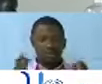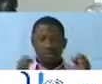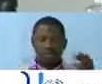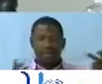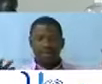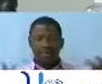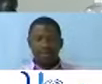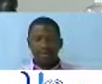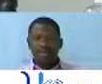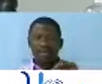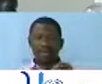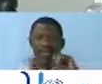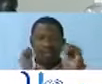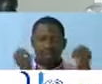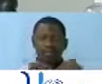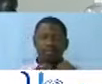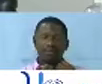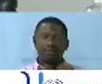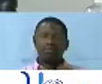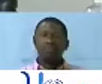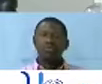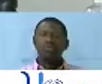issues.